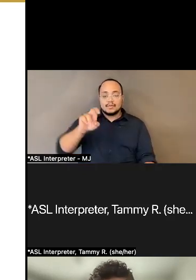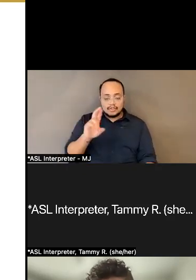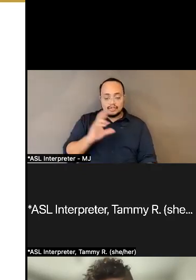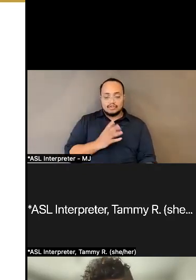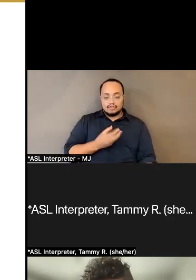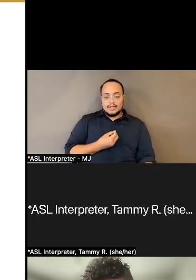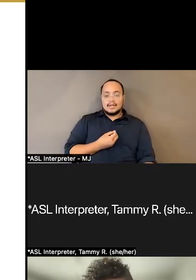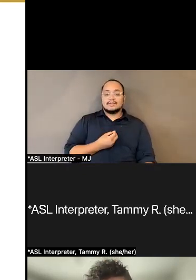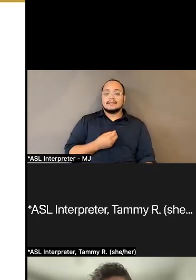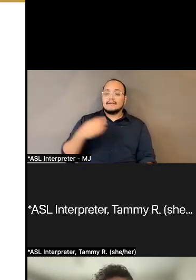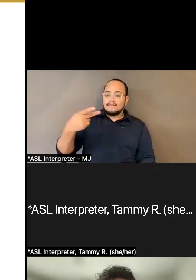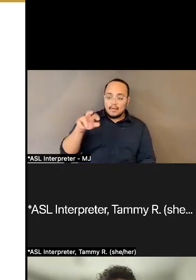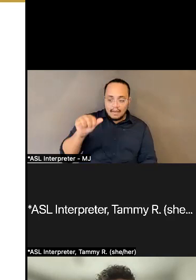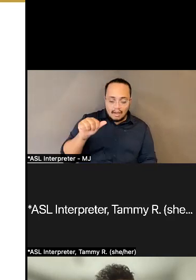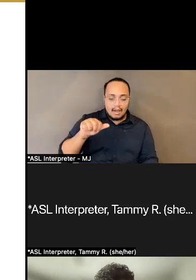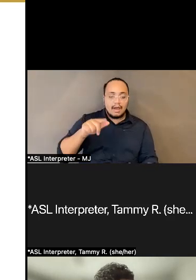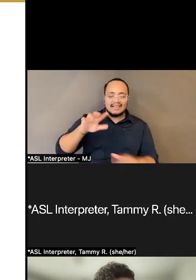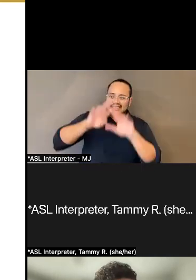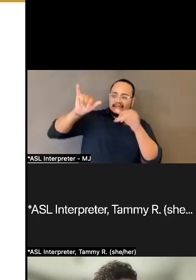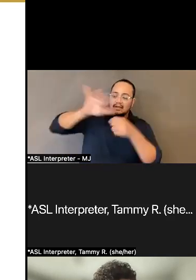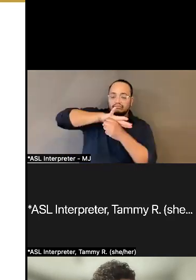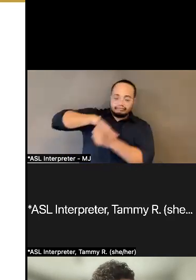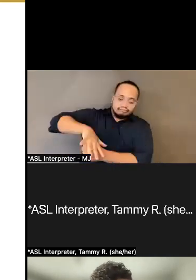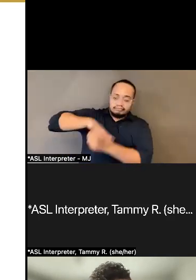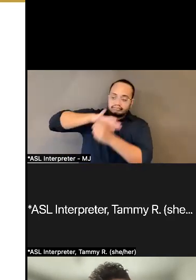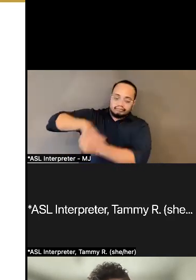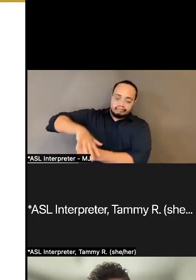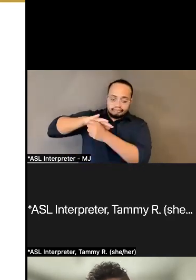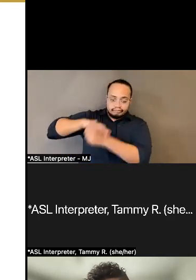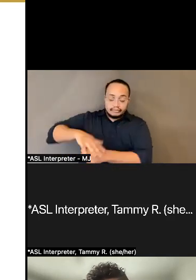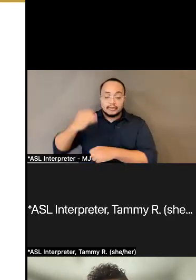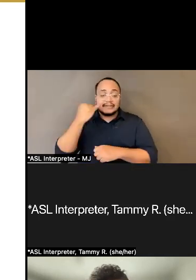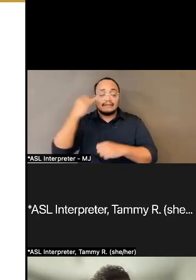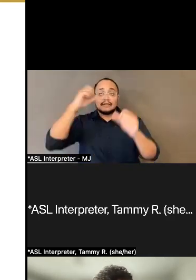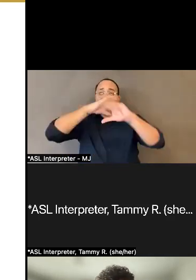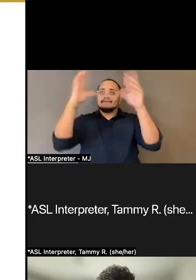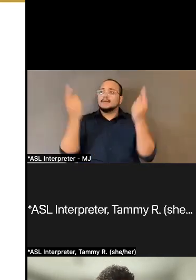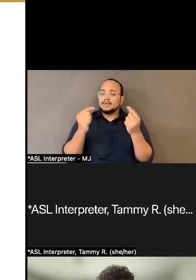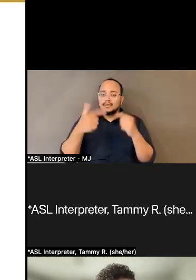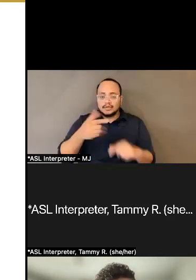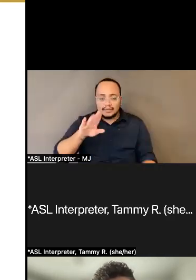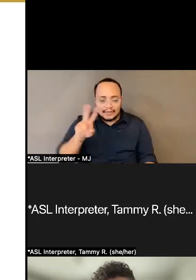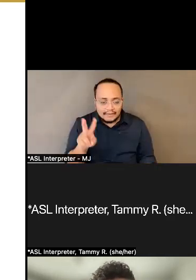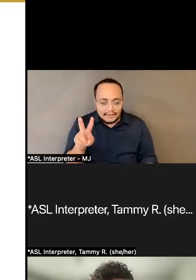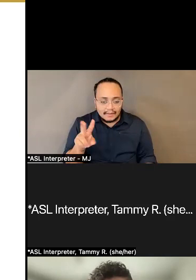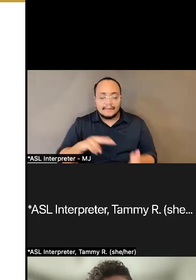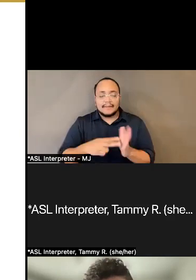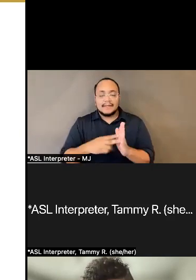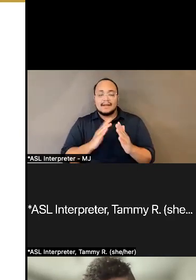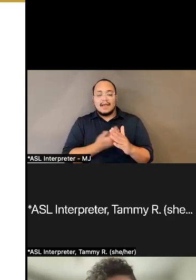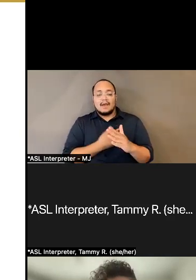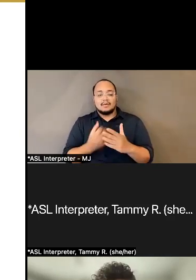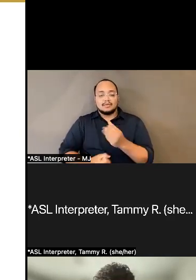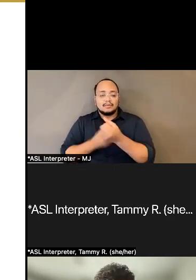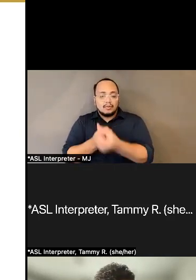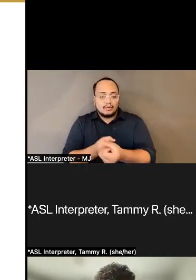by systems. So when we think about responding to gender-based violence, our interventions need to go